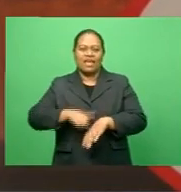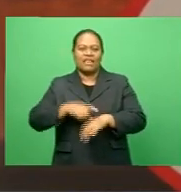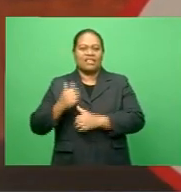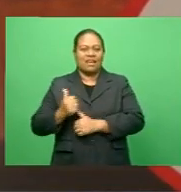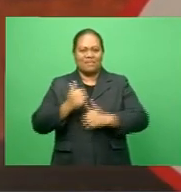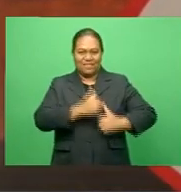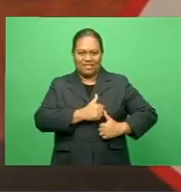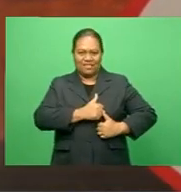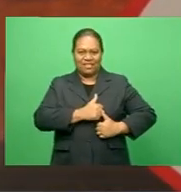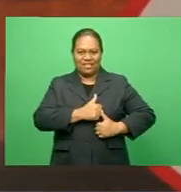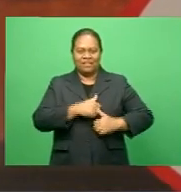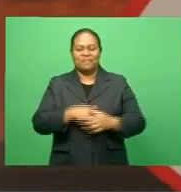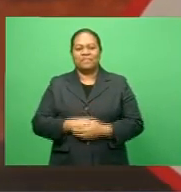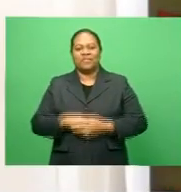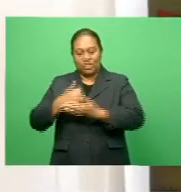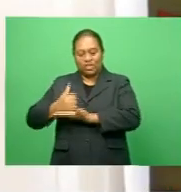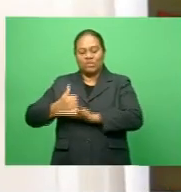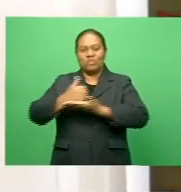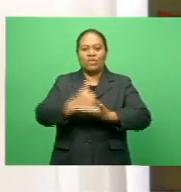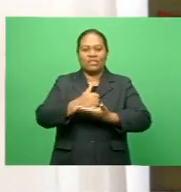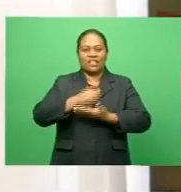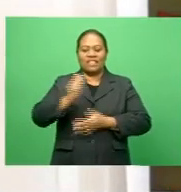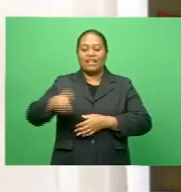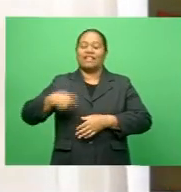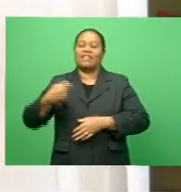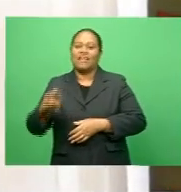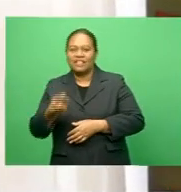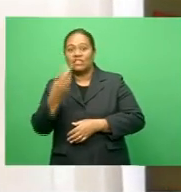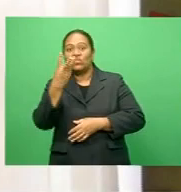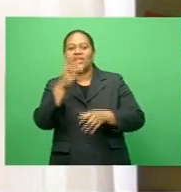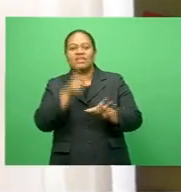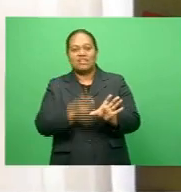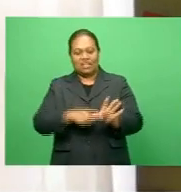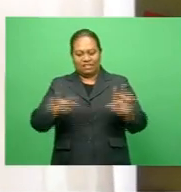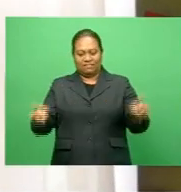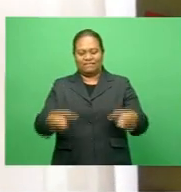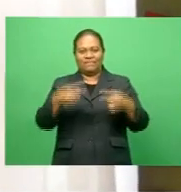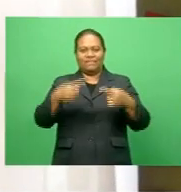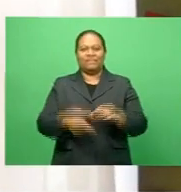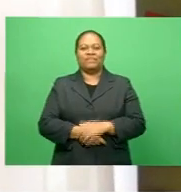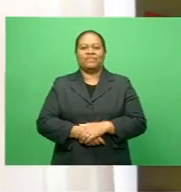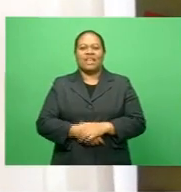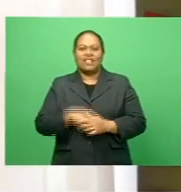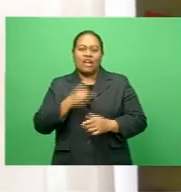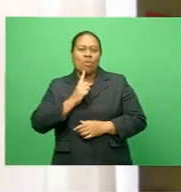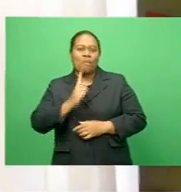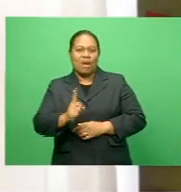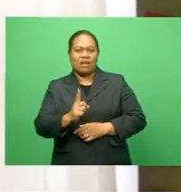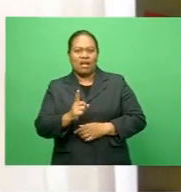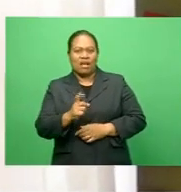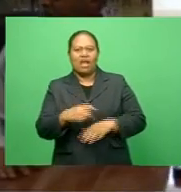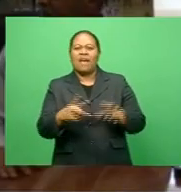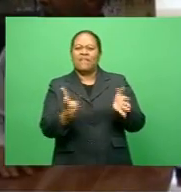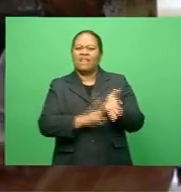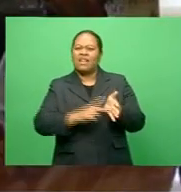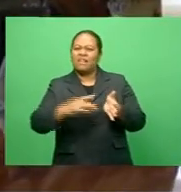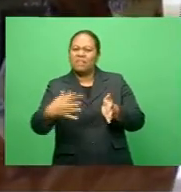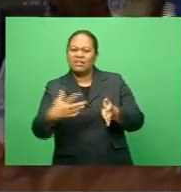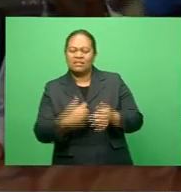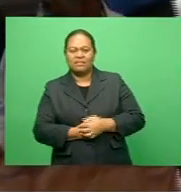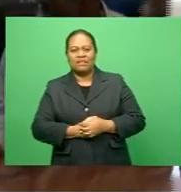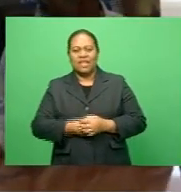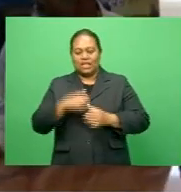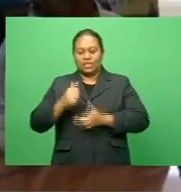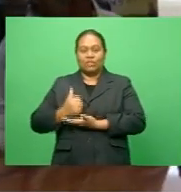the Fiji Police Force to sponsor the tournament for the next 3 years. RFMF Commander Rear Admiral William Naupoto says